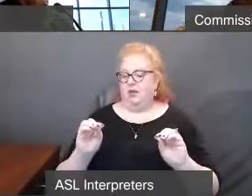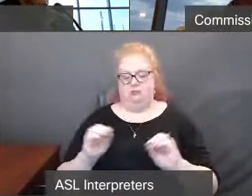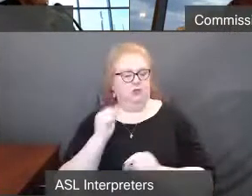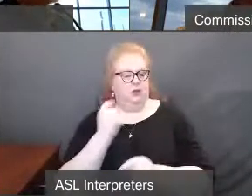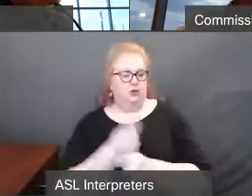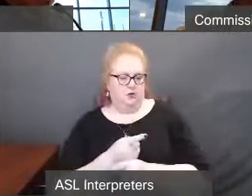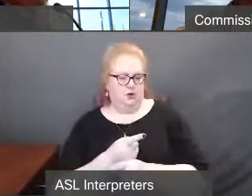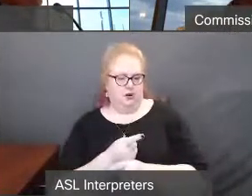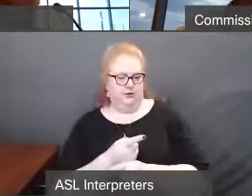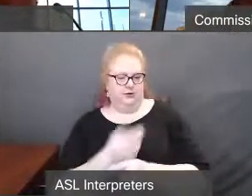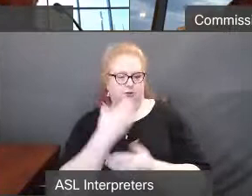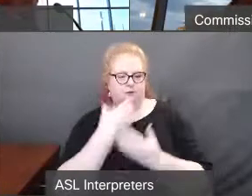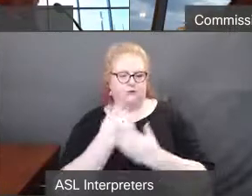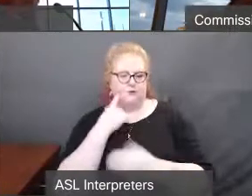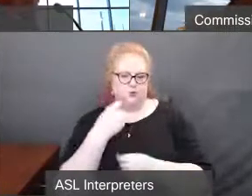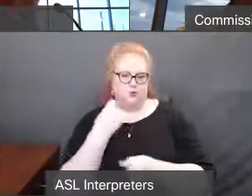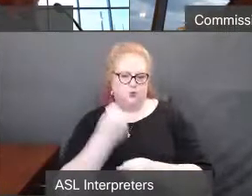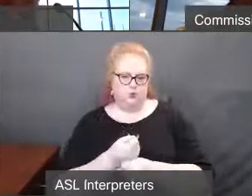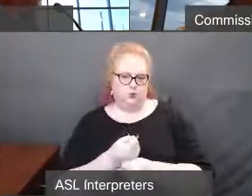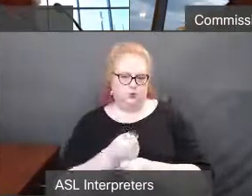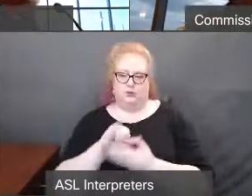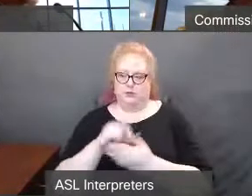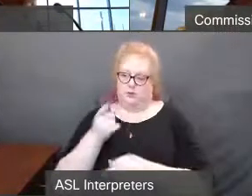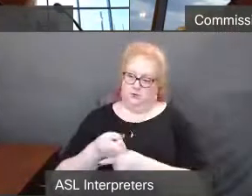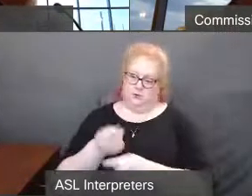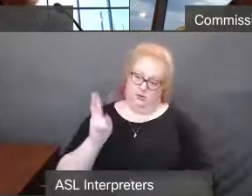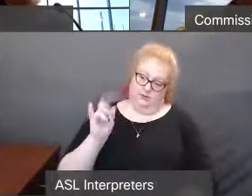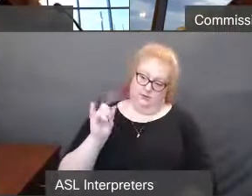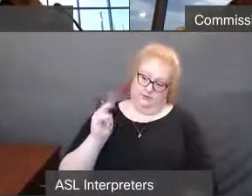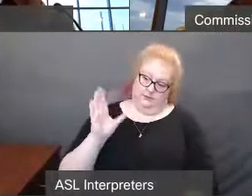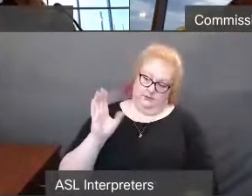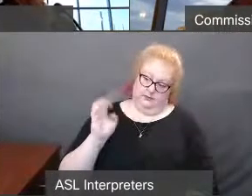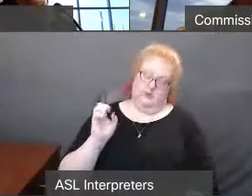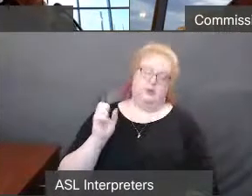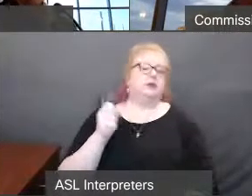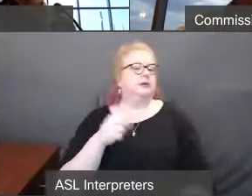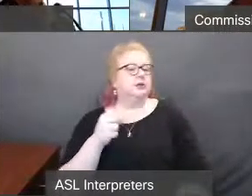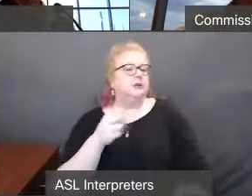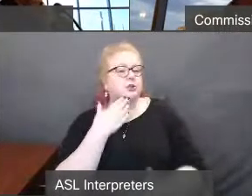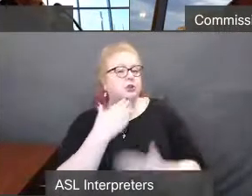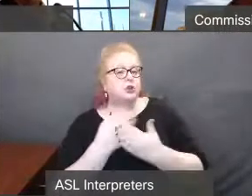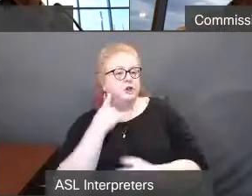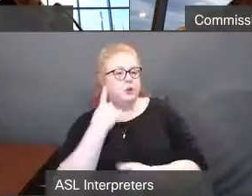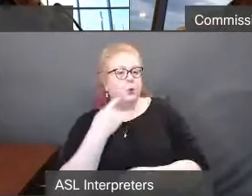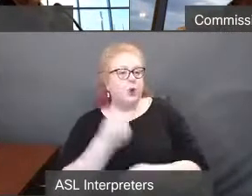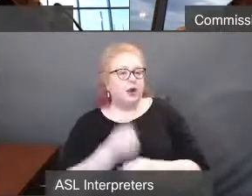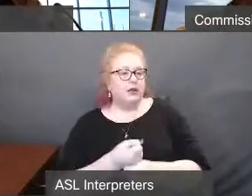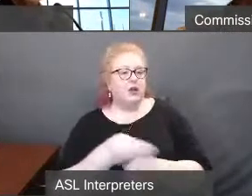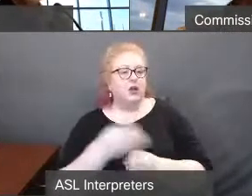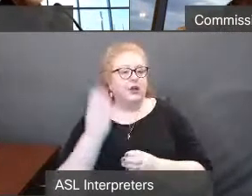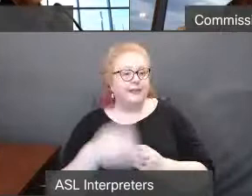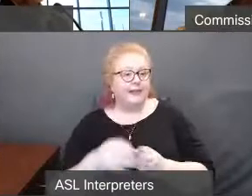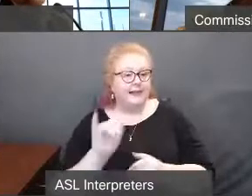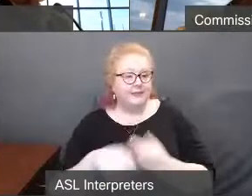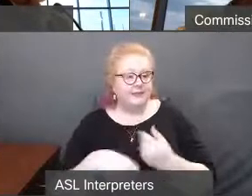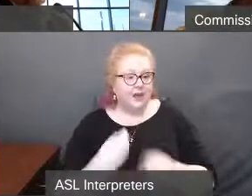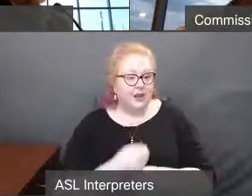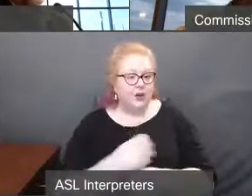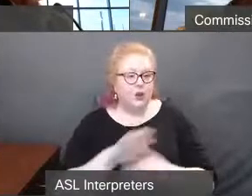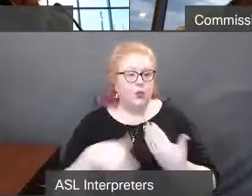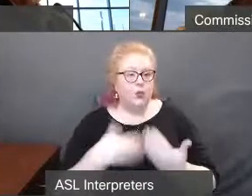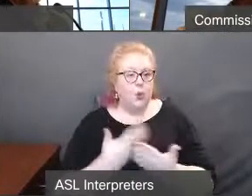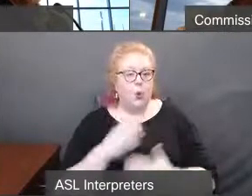And is that correct, Vince? It's good for 1 year. And by the end of that year, the entire site has to be